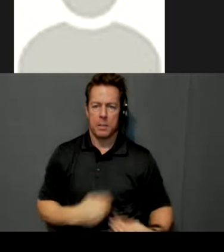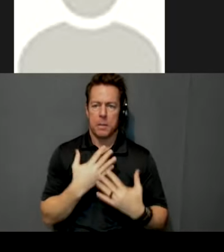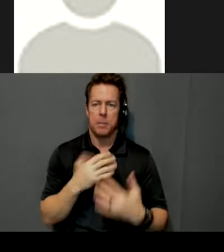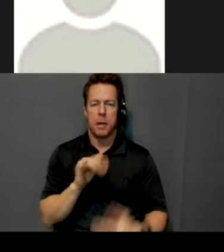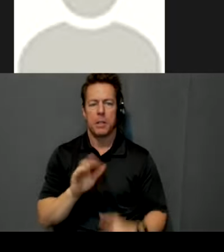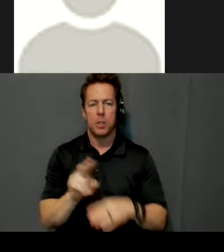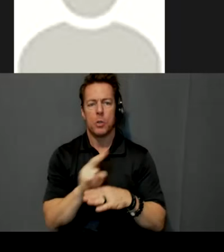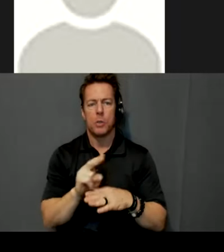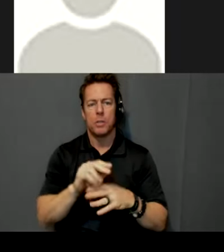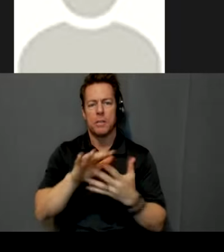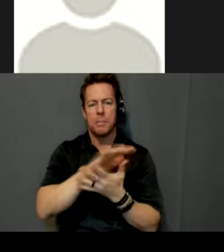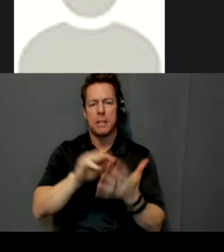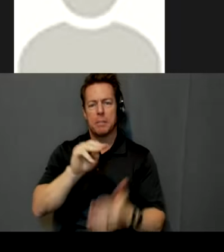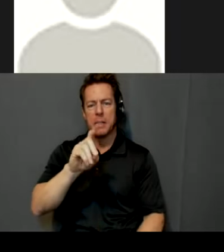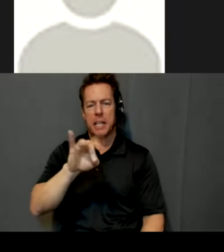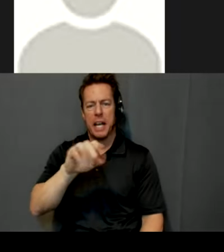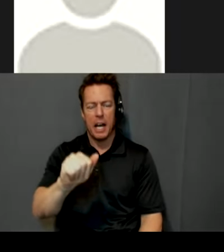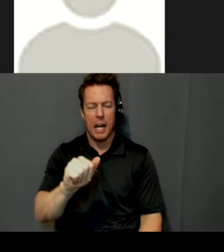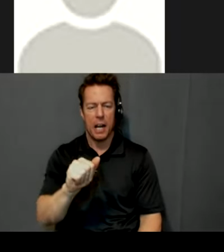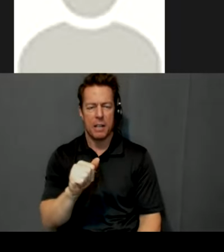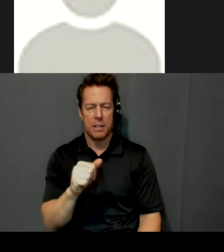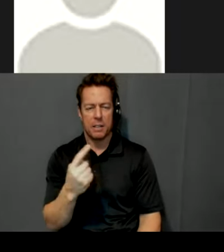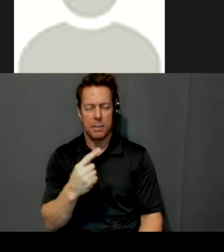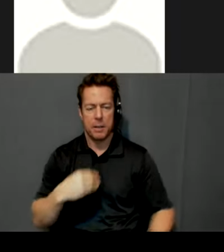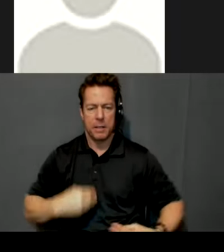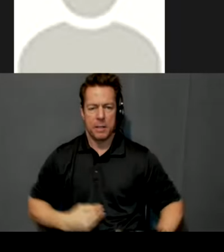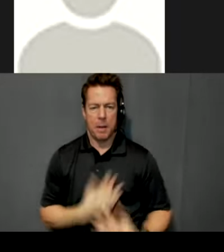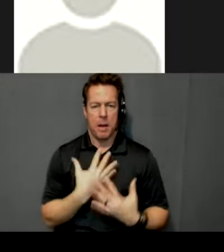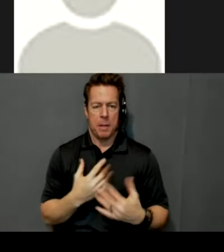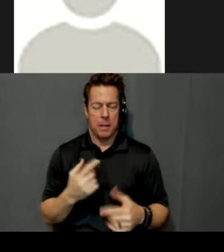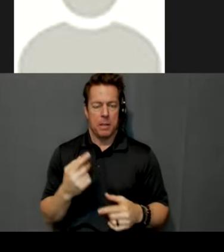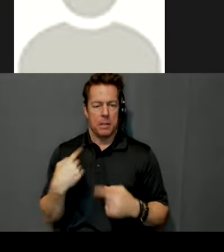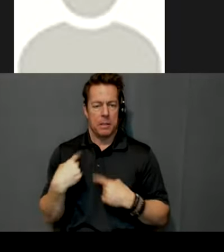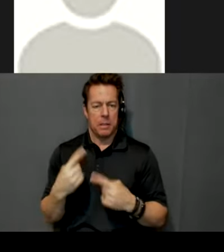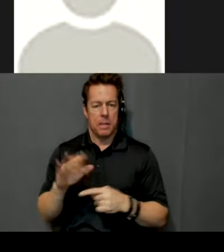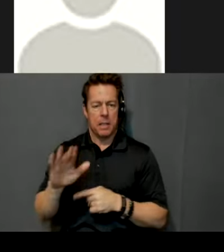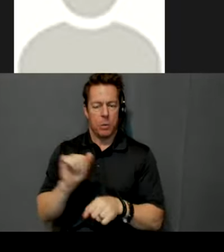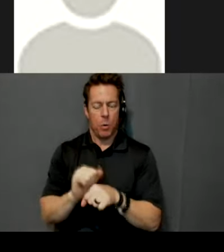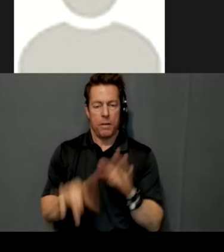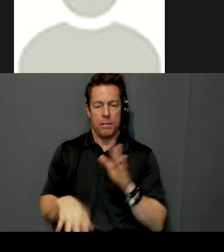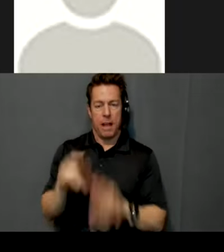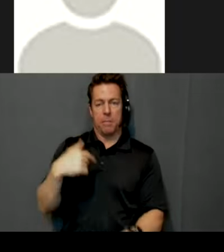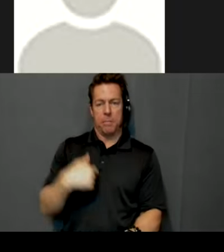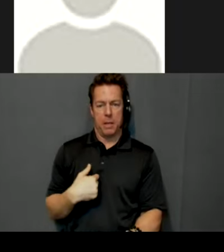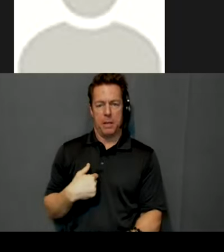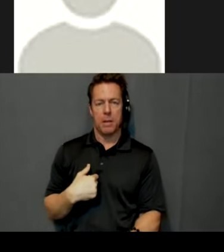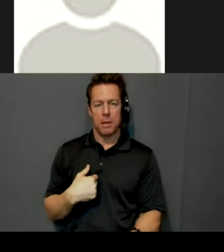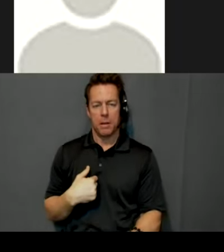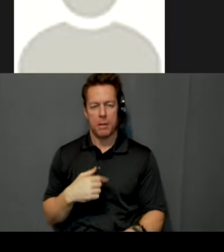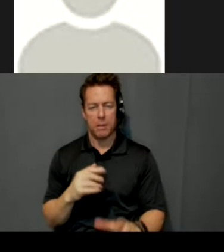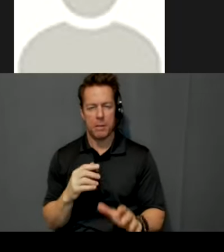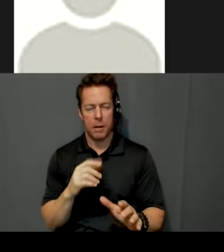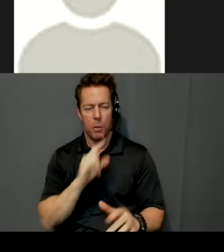his use of mixed media, and it's something that hasn't inspired me since his work found me. There's an autobiographical quality to